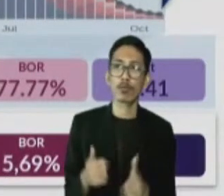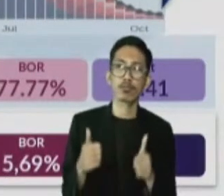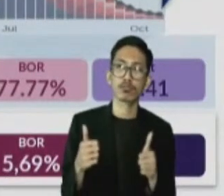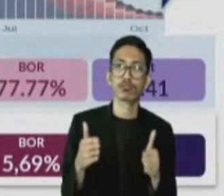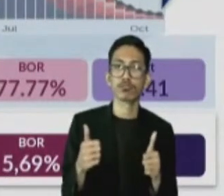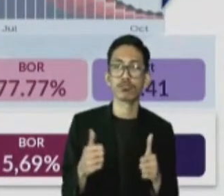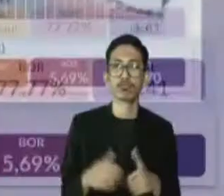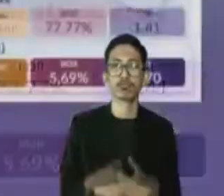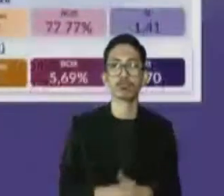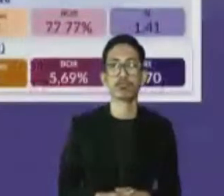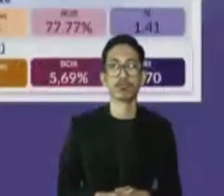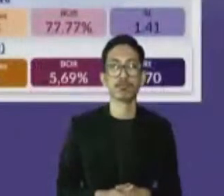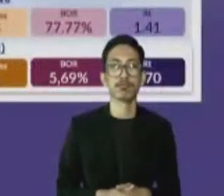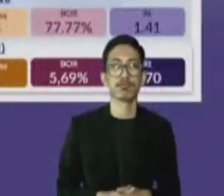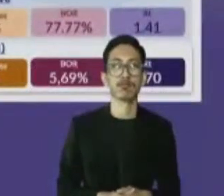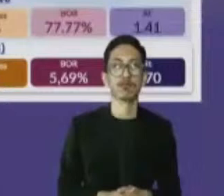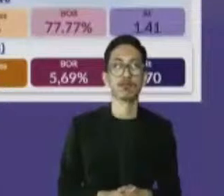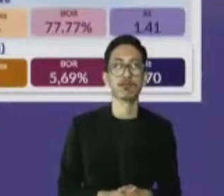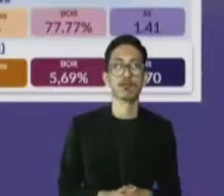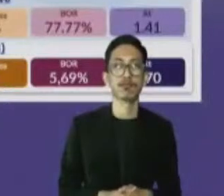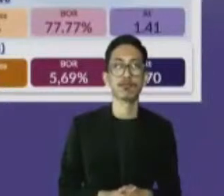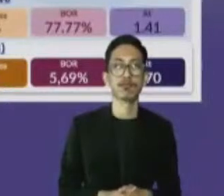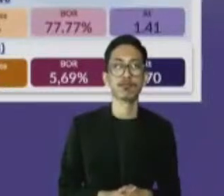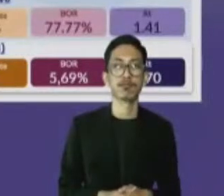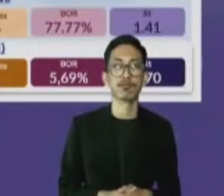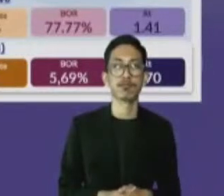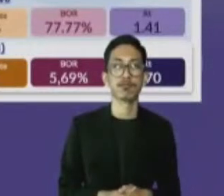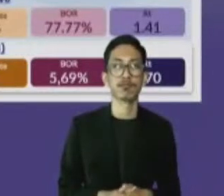5.69% from previous